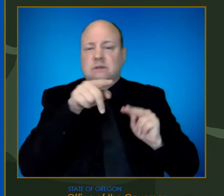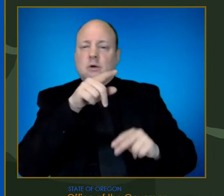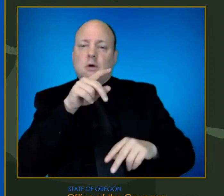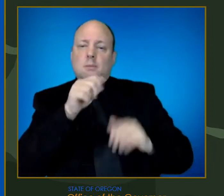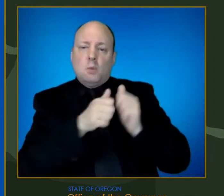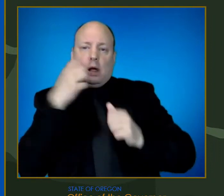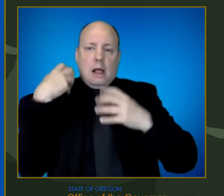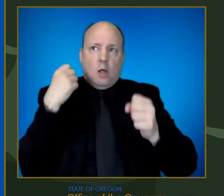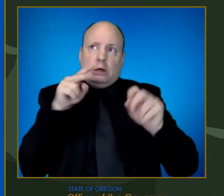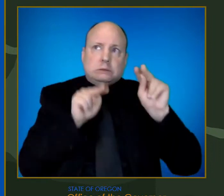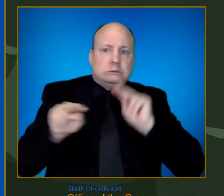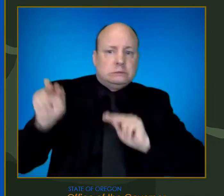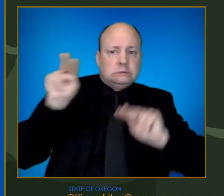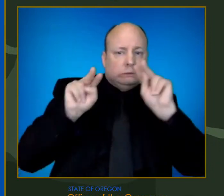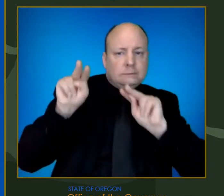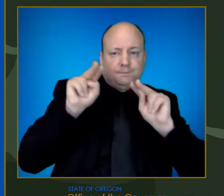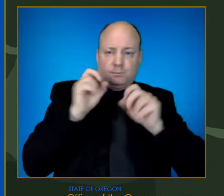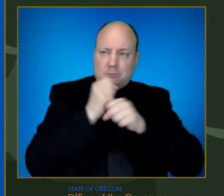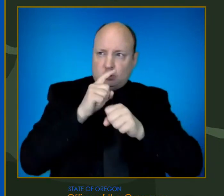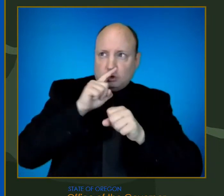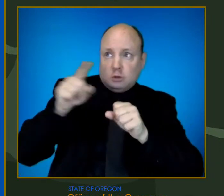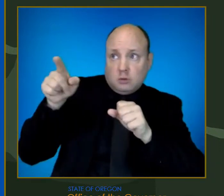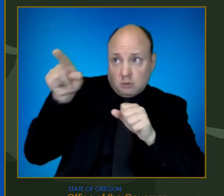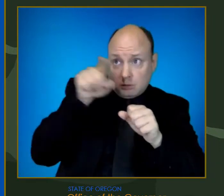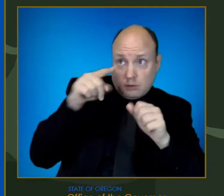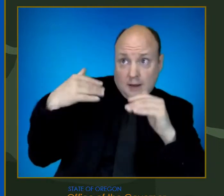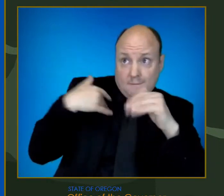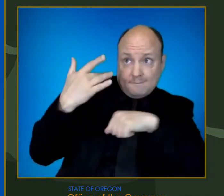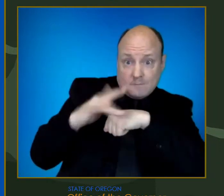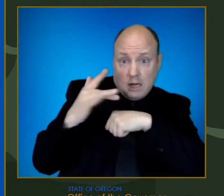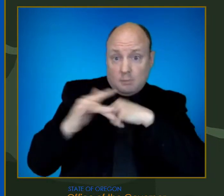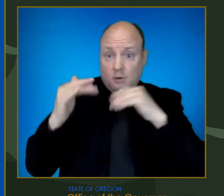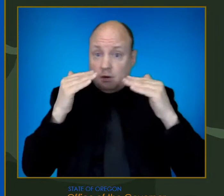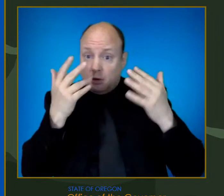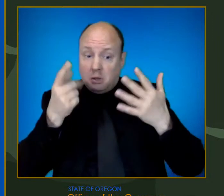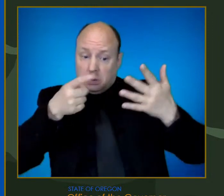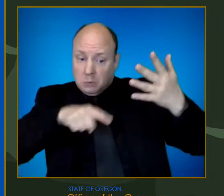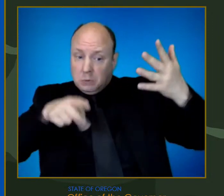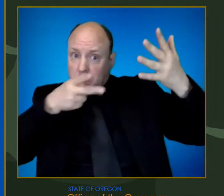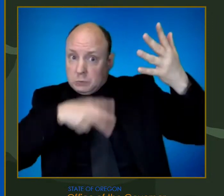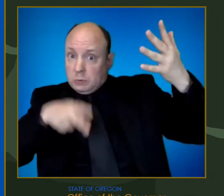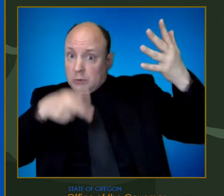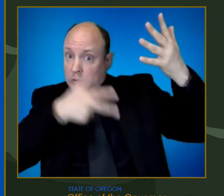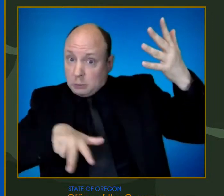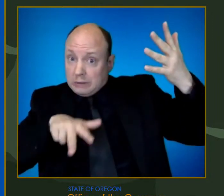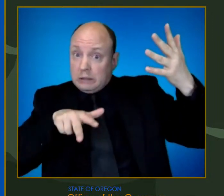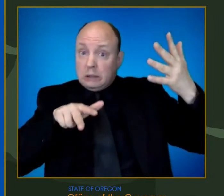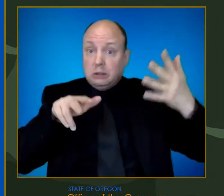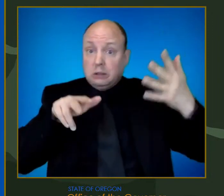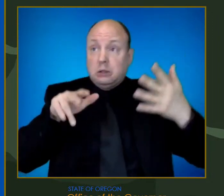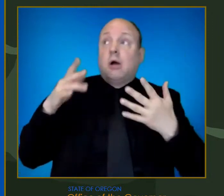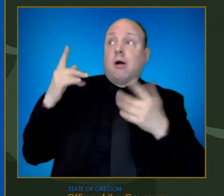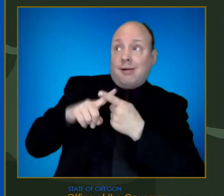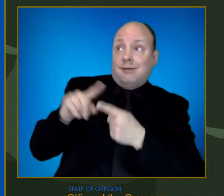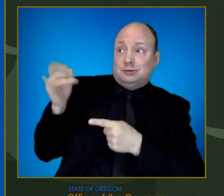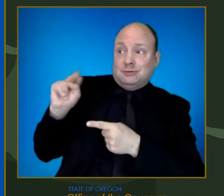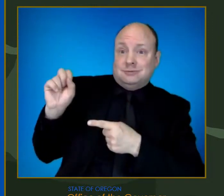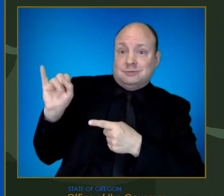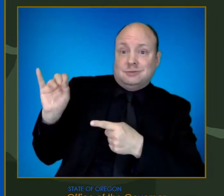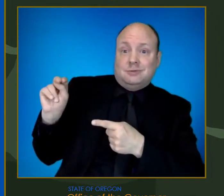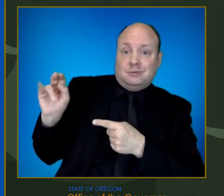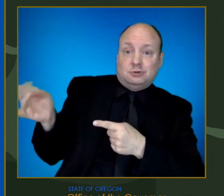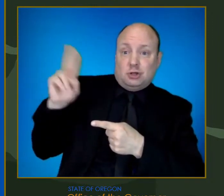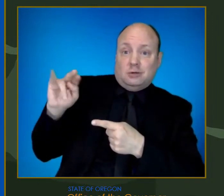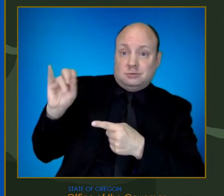state for the coming weeks, at least until we know more about the availability of the Johnson & Johnson vaccine. However, we still expect to have